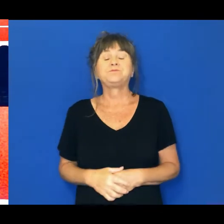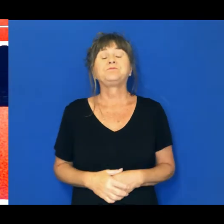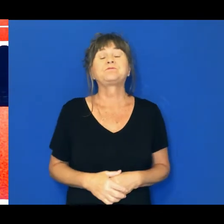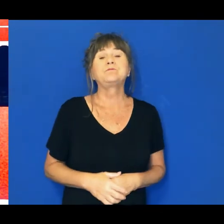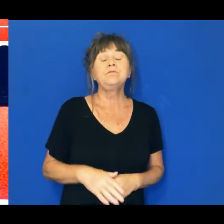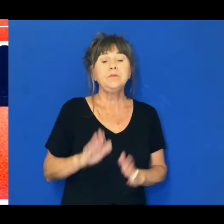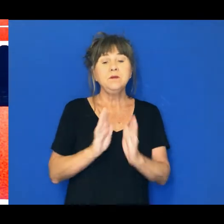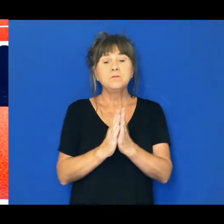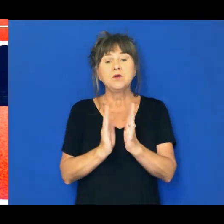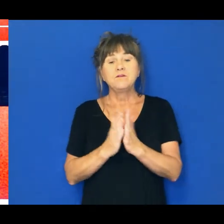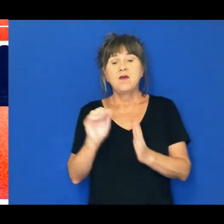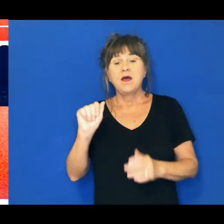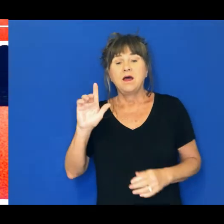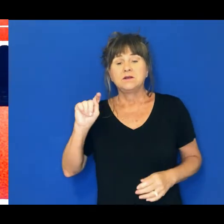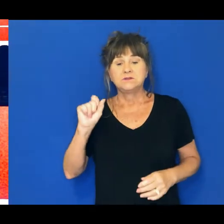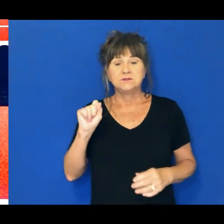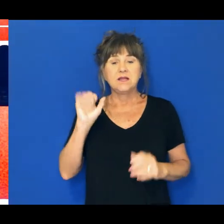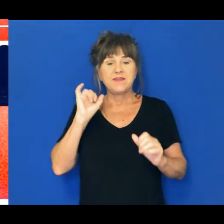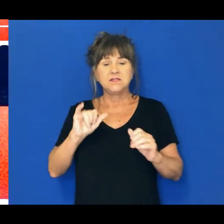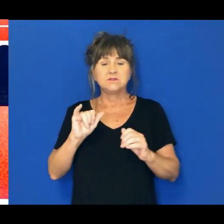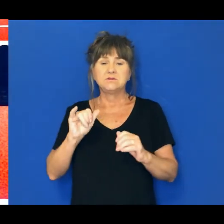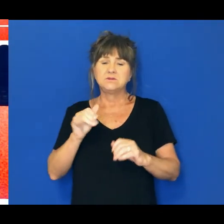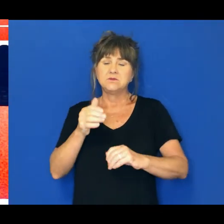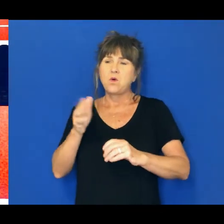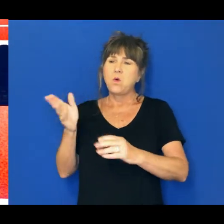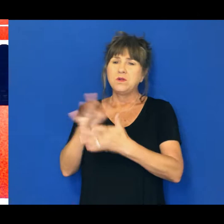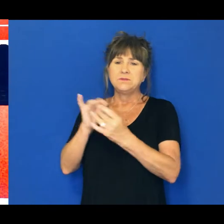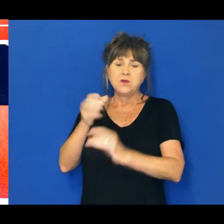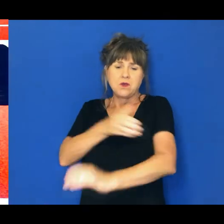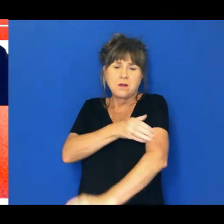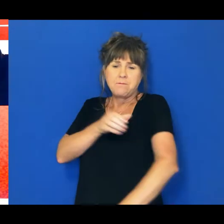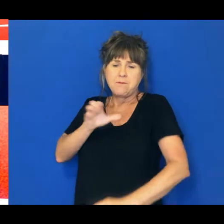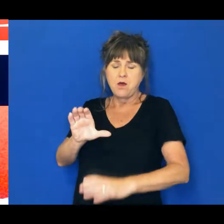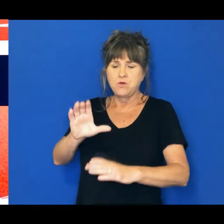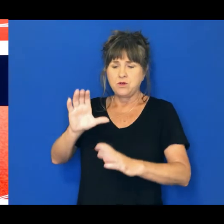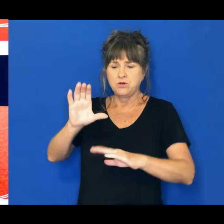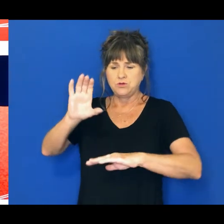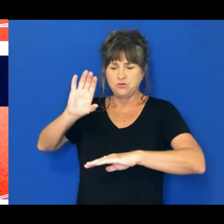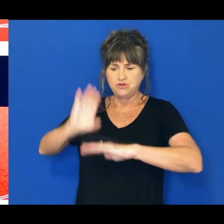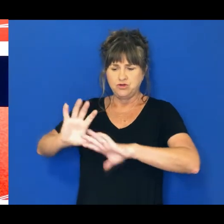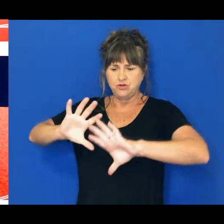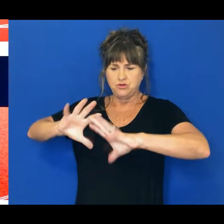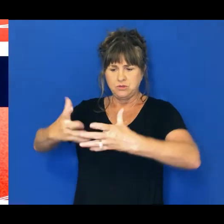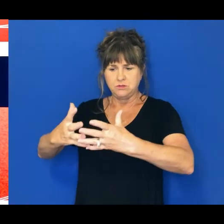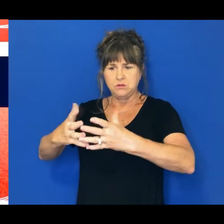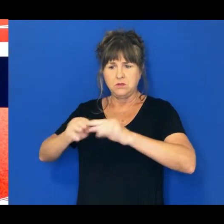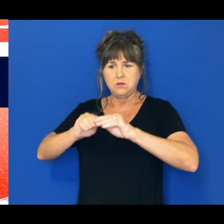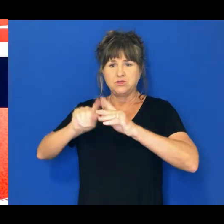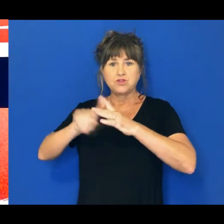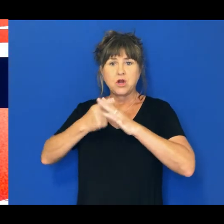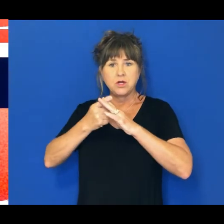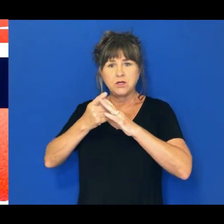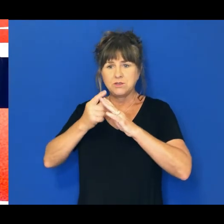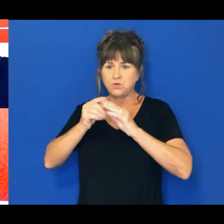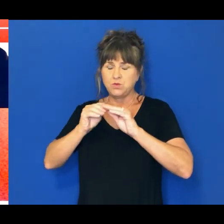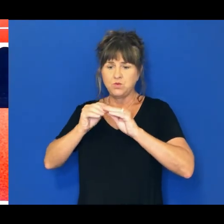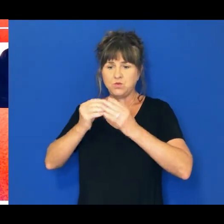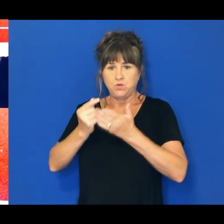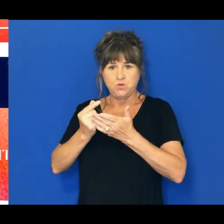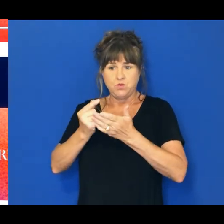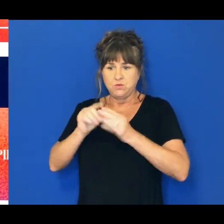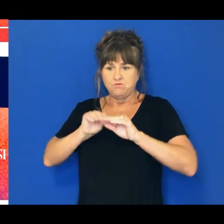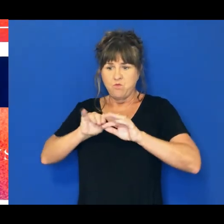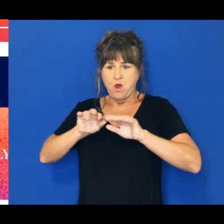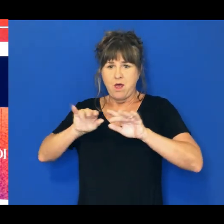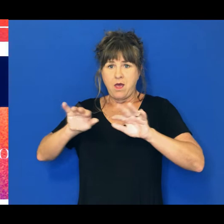theme for the book of Acts, that a Holy Spirit-empowered church begins to spread the gospel throughout the world. So would you bow your heads and pray